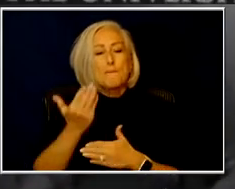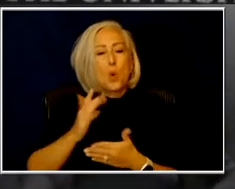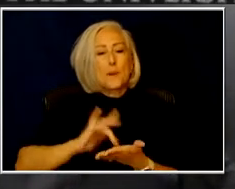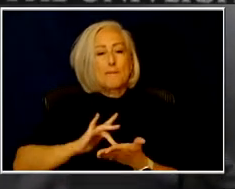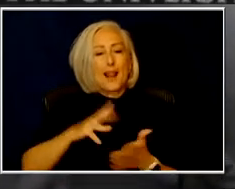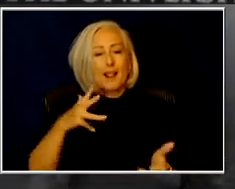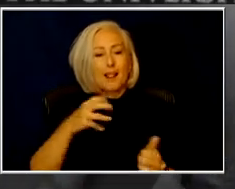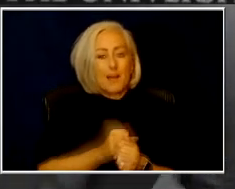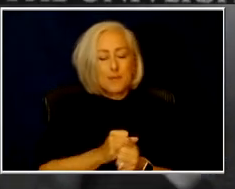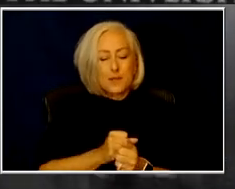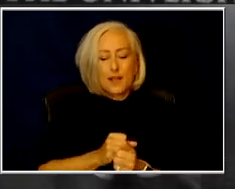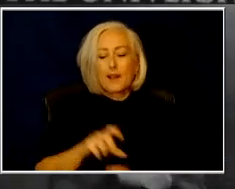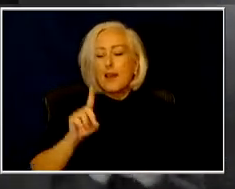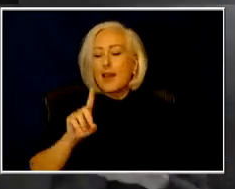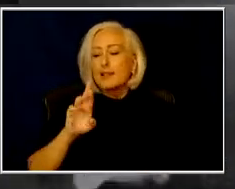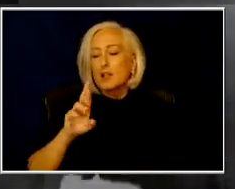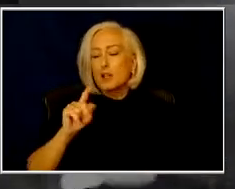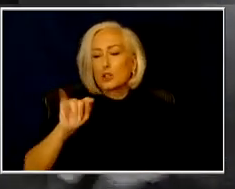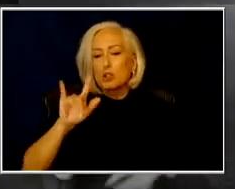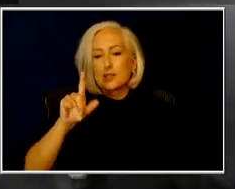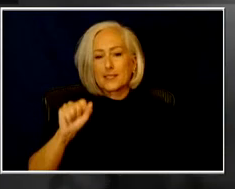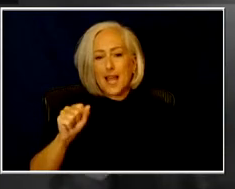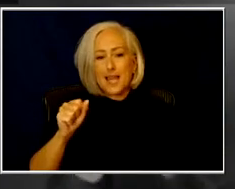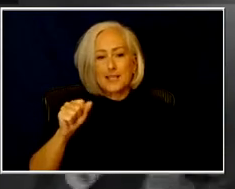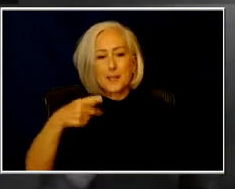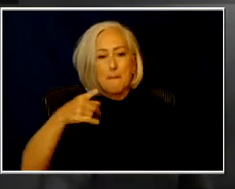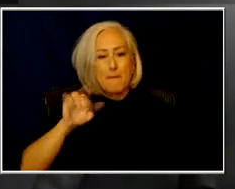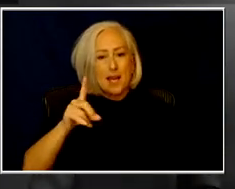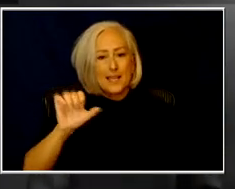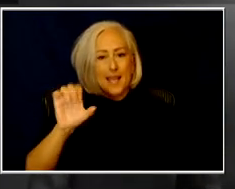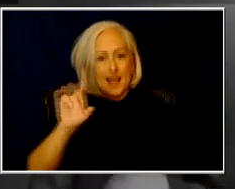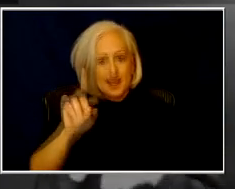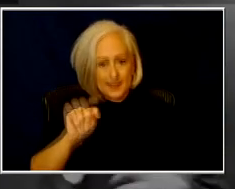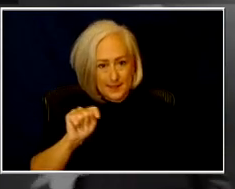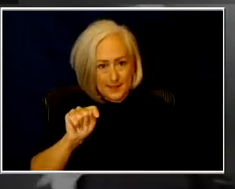Now everywhere podcasts are available